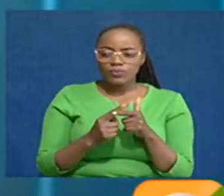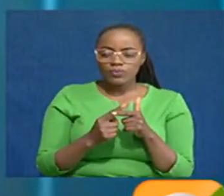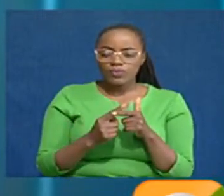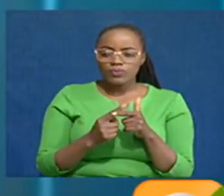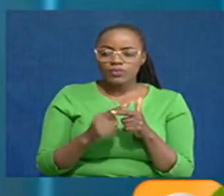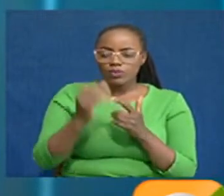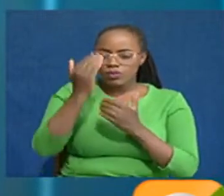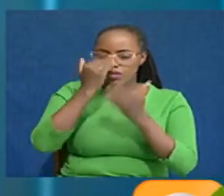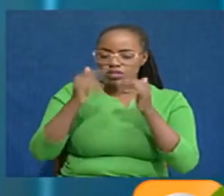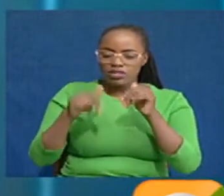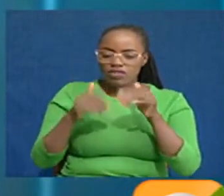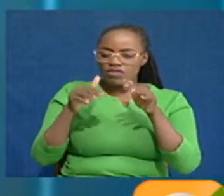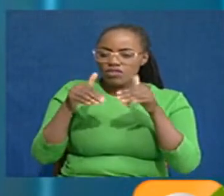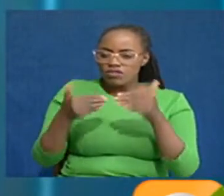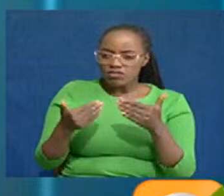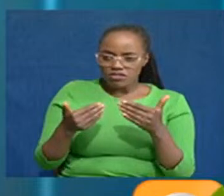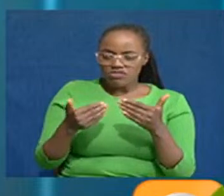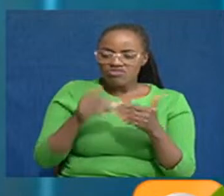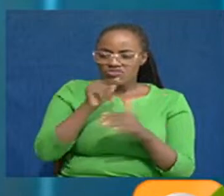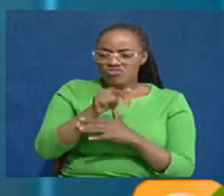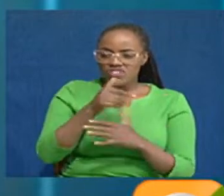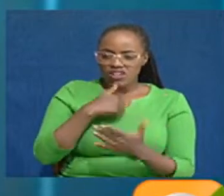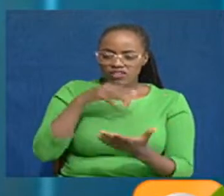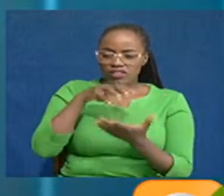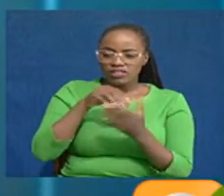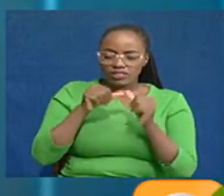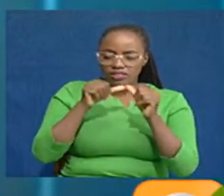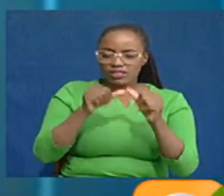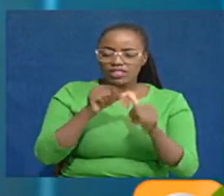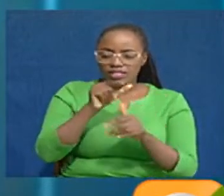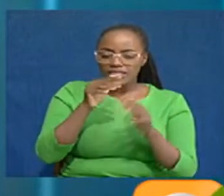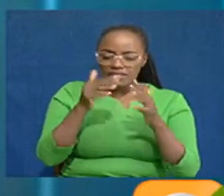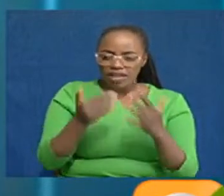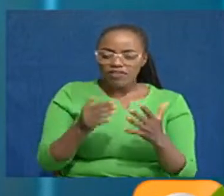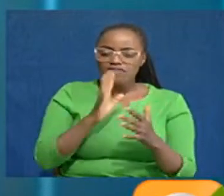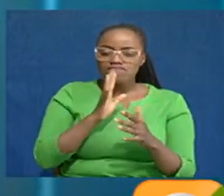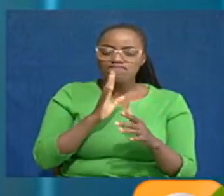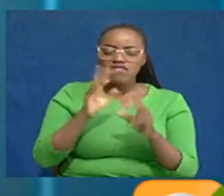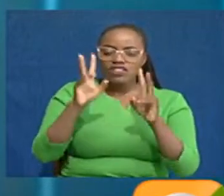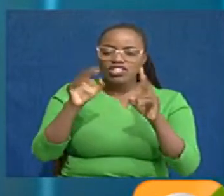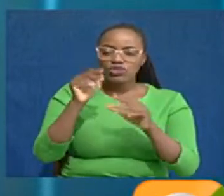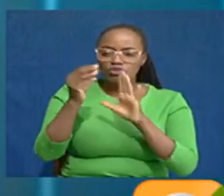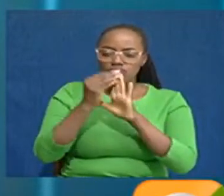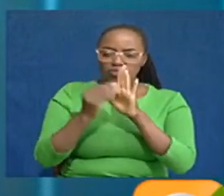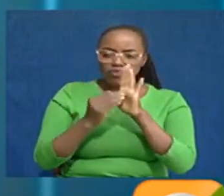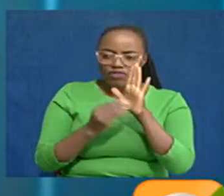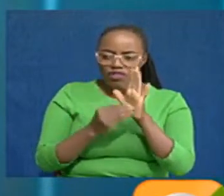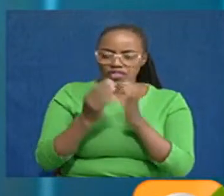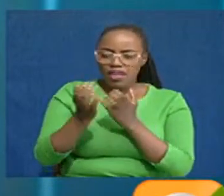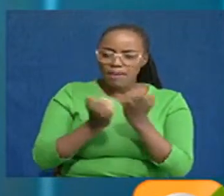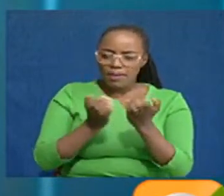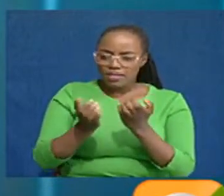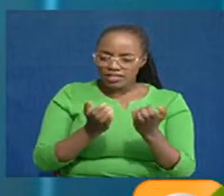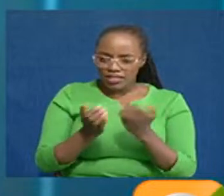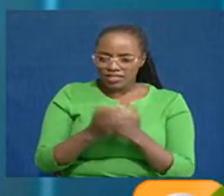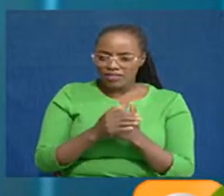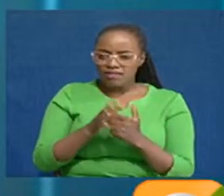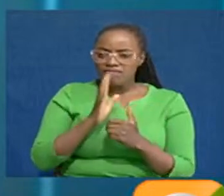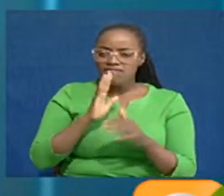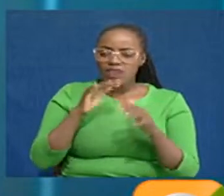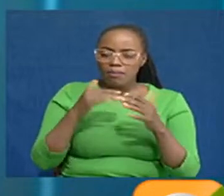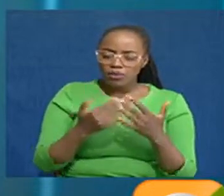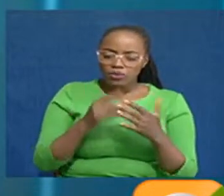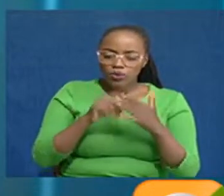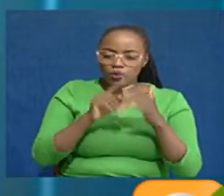ask ourselves, how far can we sustain this? And we've said, we've talked about those issues about business growth. We've talked about